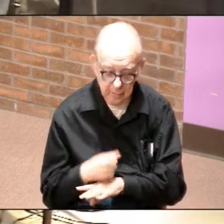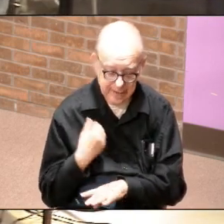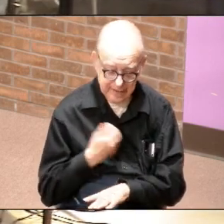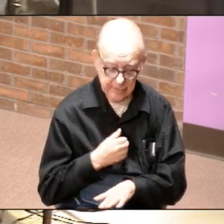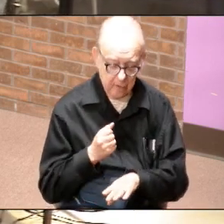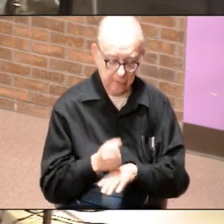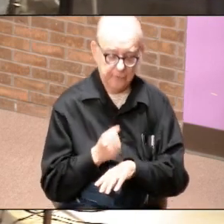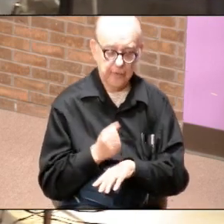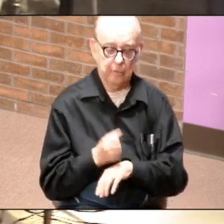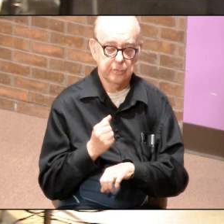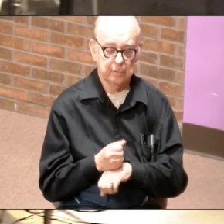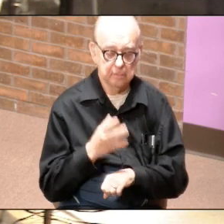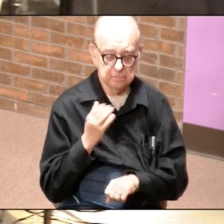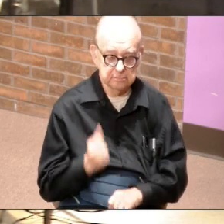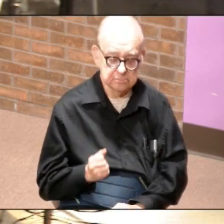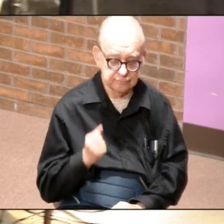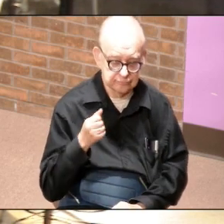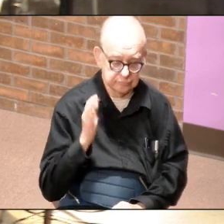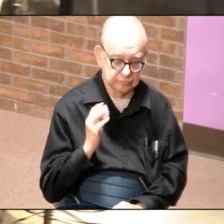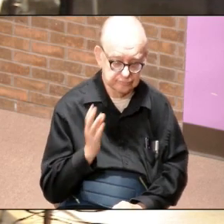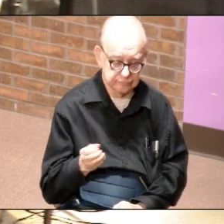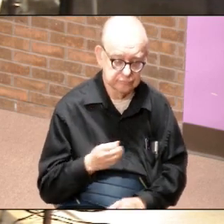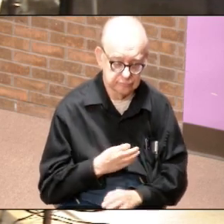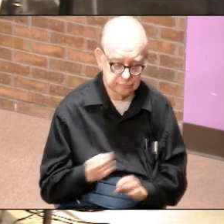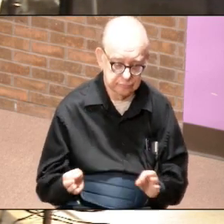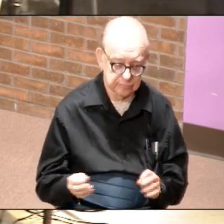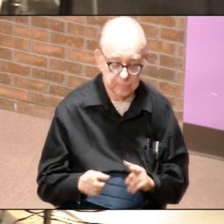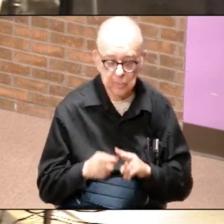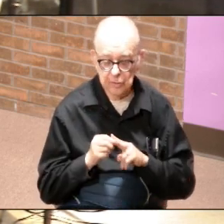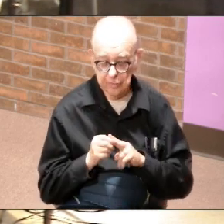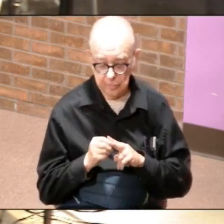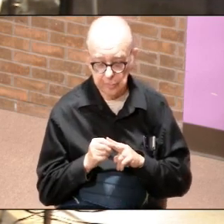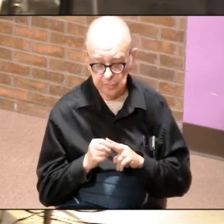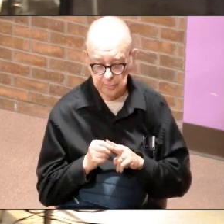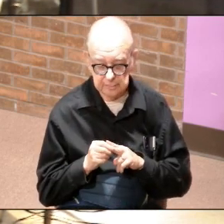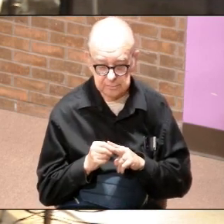our fault. Because he's given us a freedom to choose.